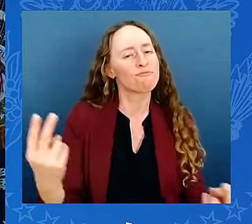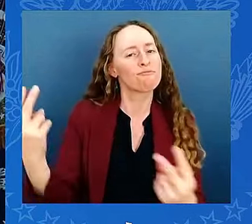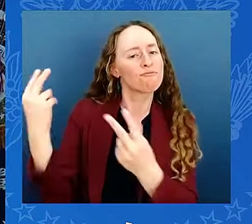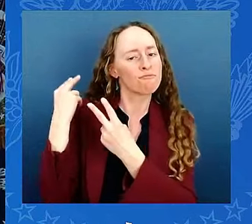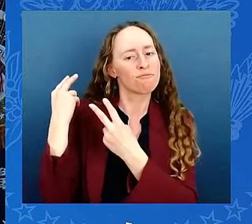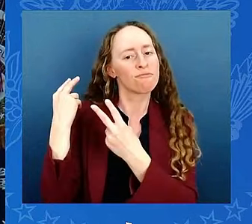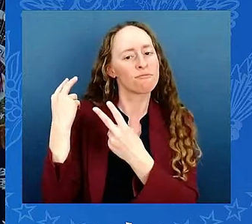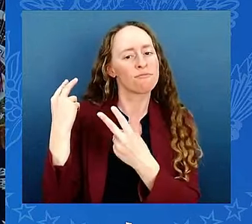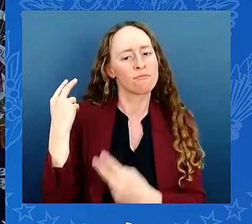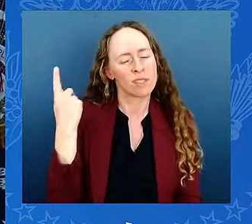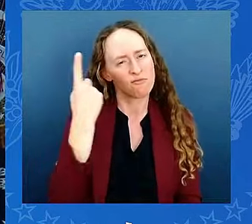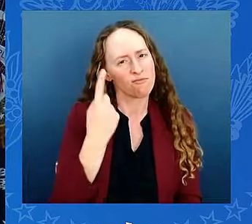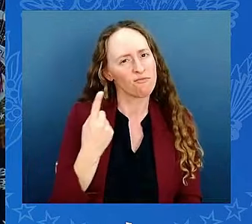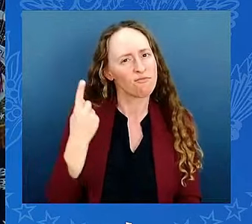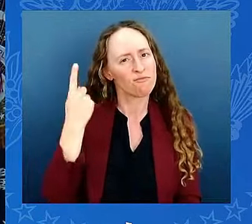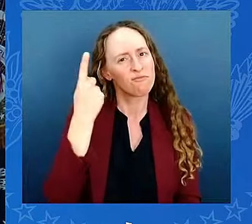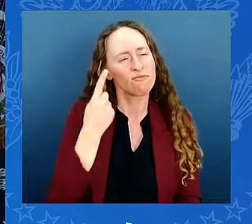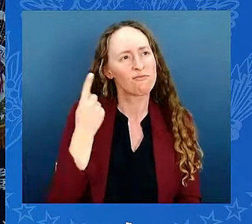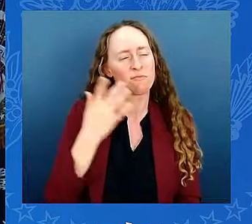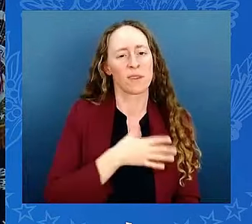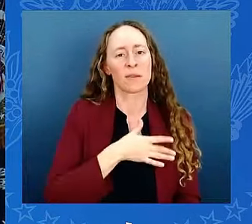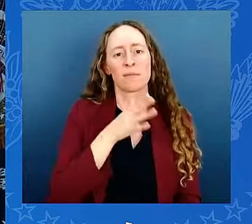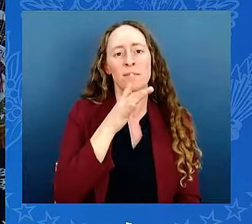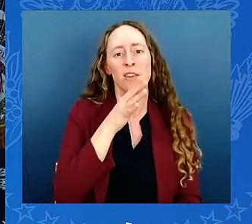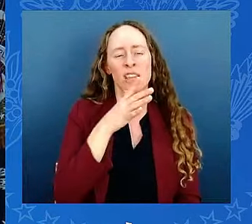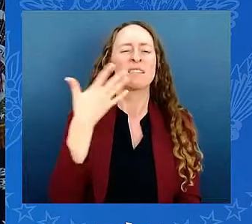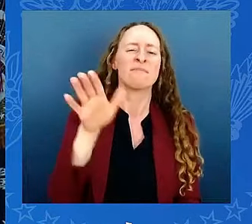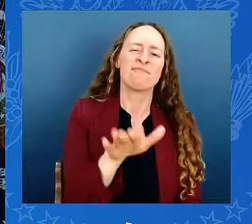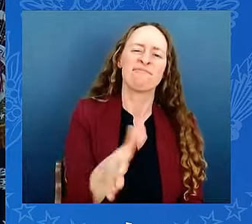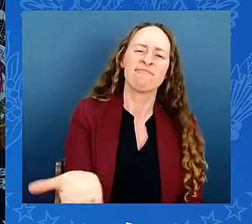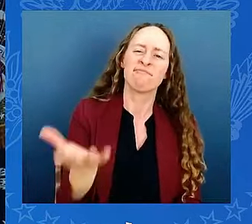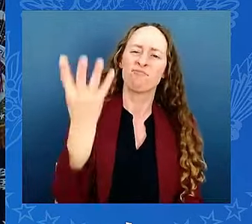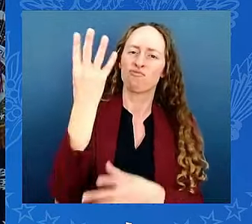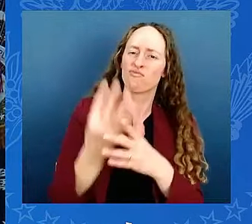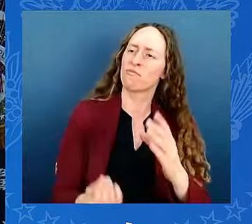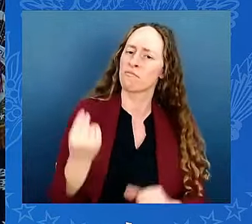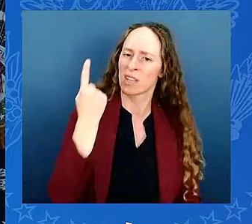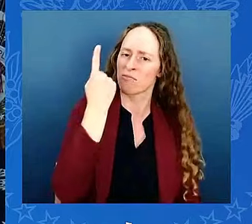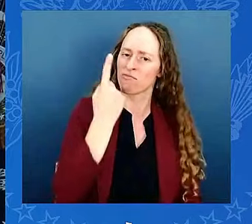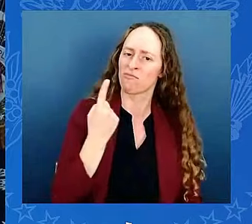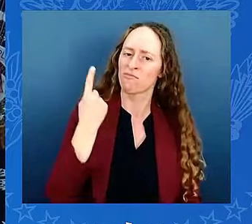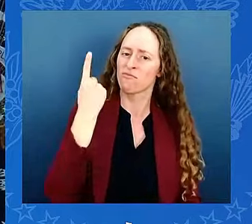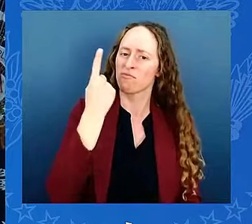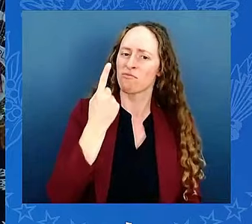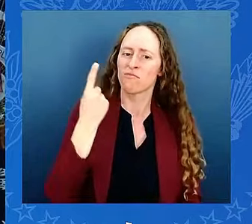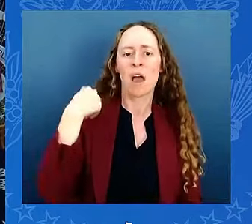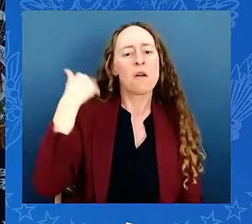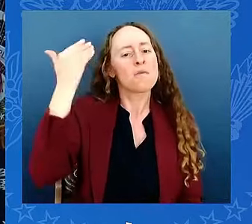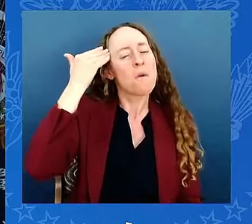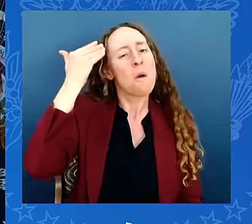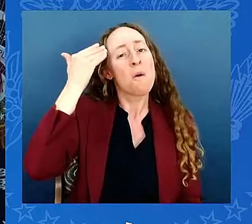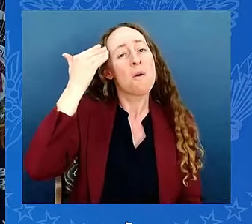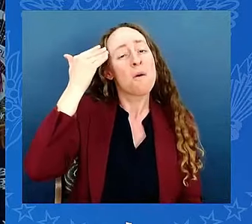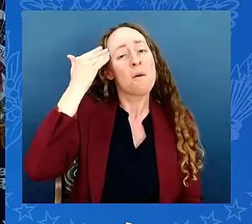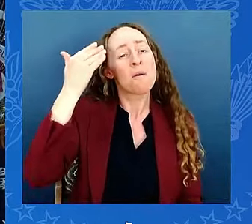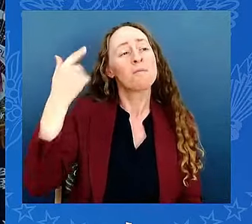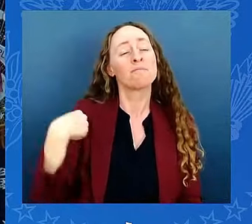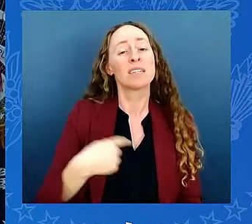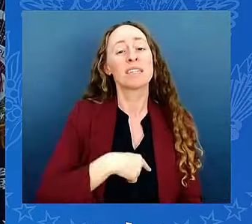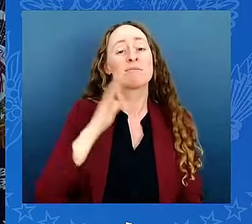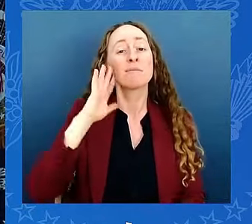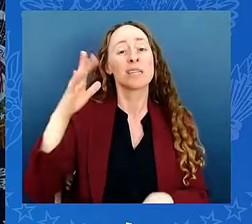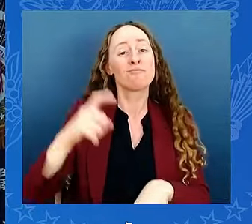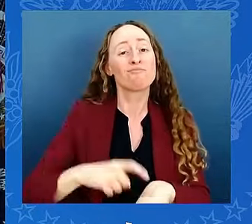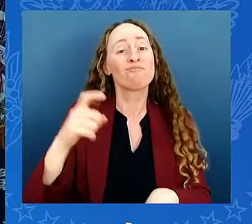world, I know we're going to be okay. There are a lot of people out there that have our back, including one of our